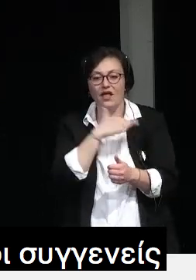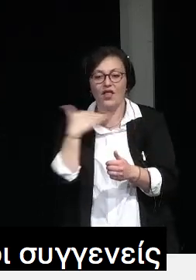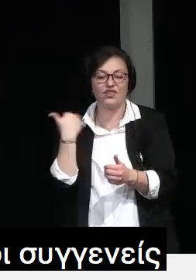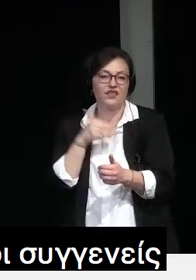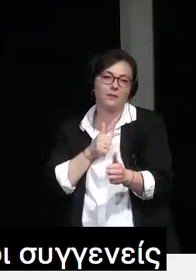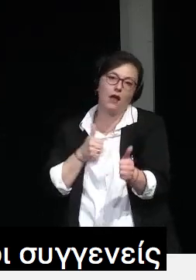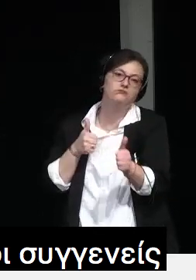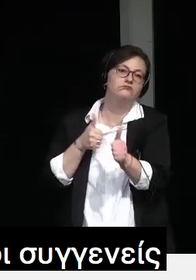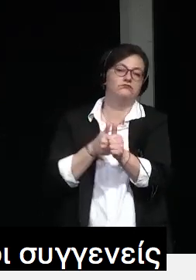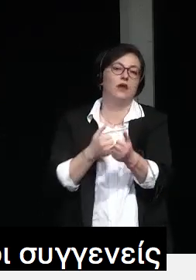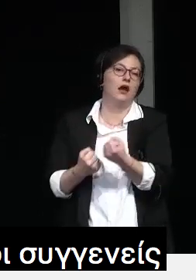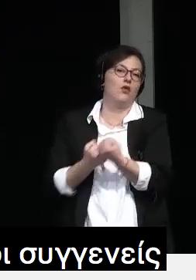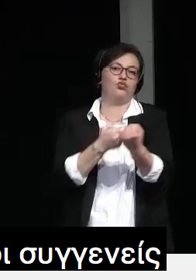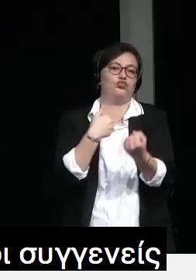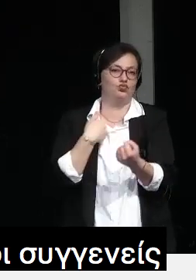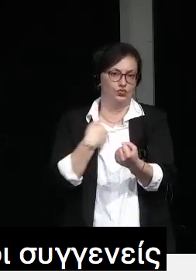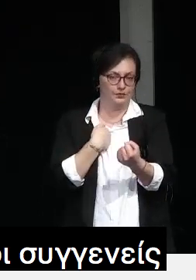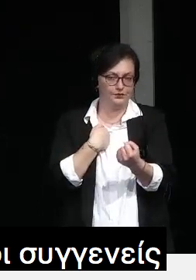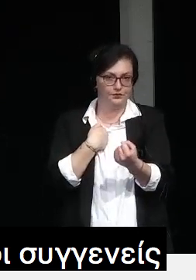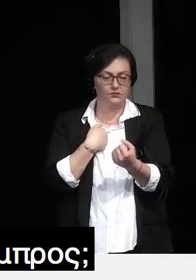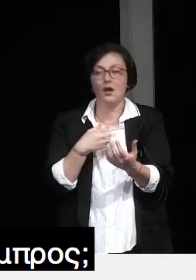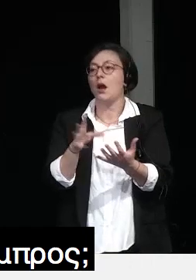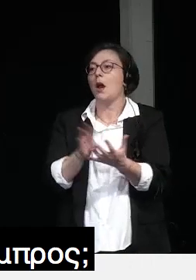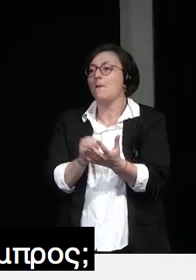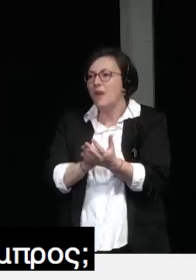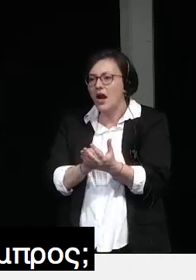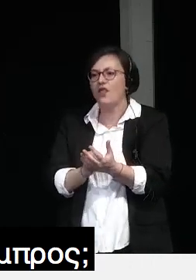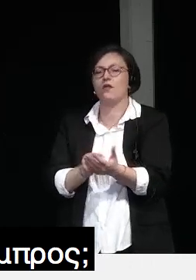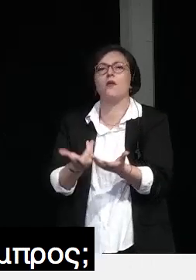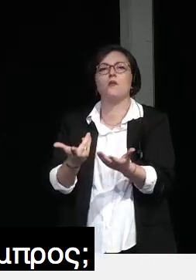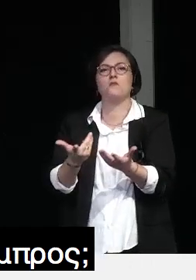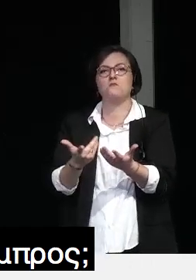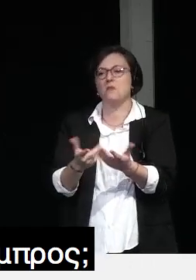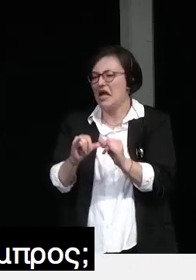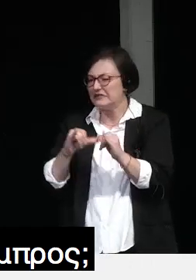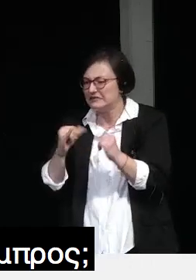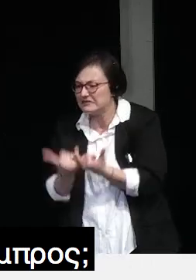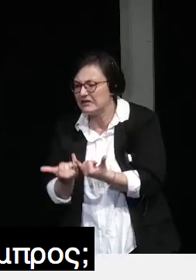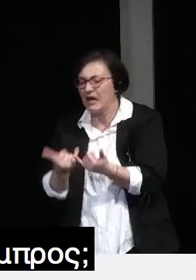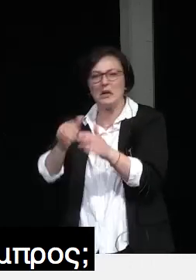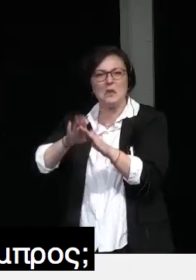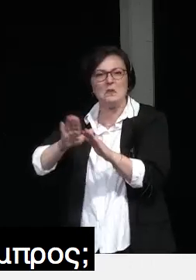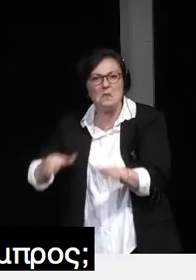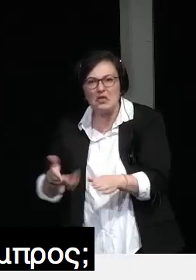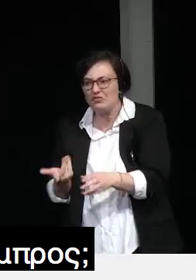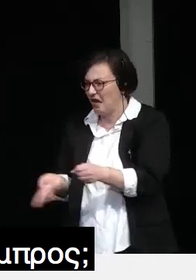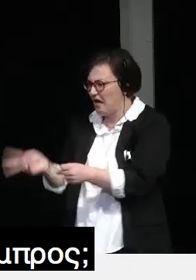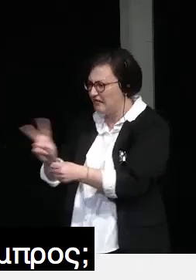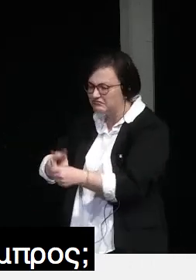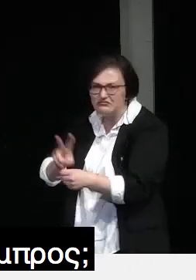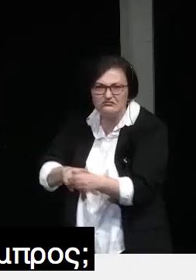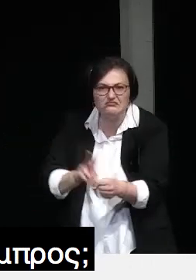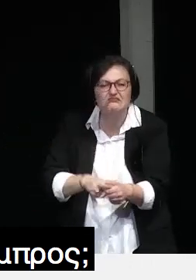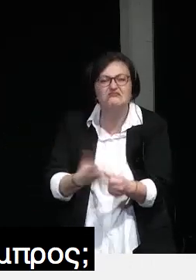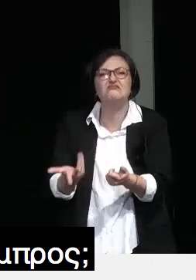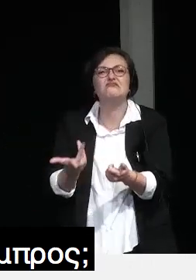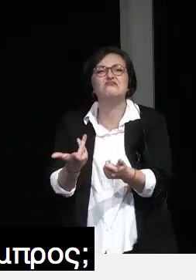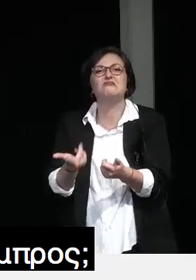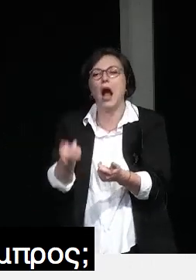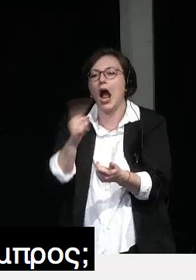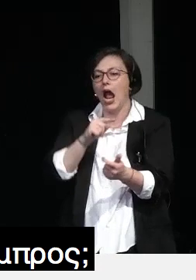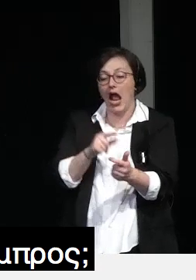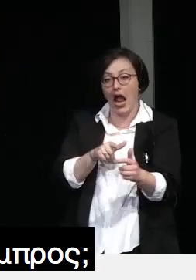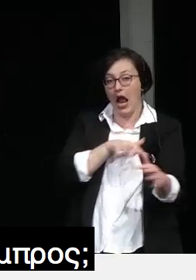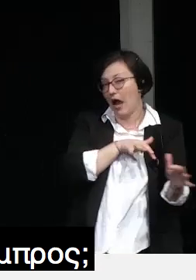as children or relatives, people who lost their beloved one, which kind of thought will